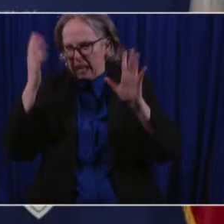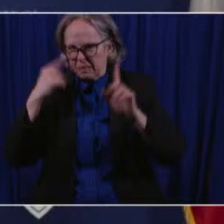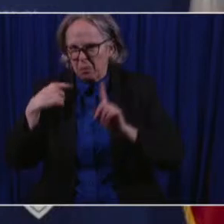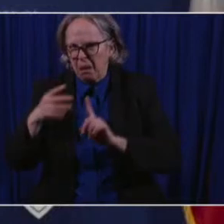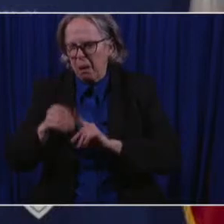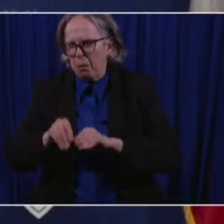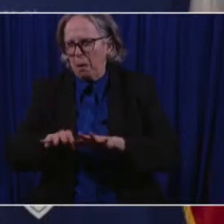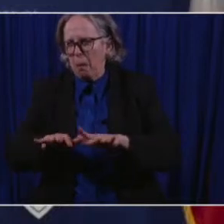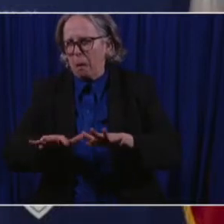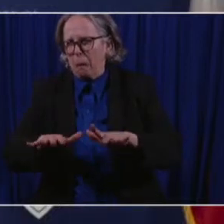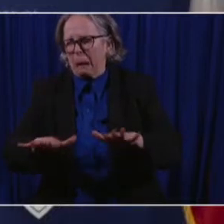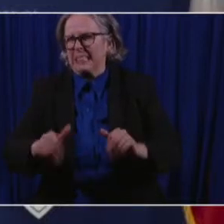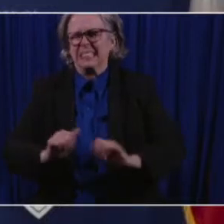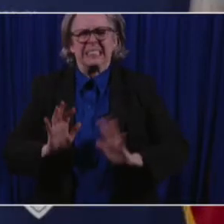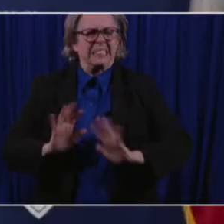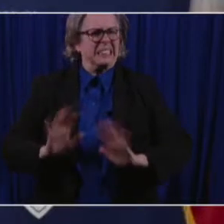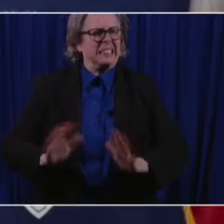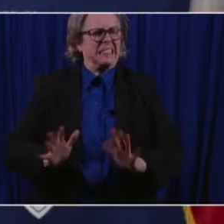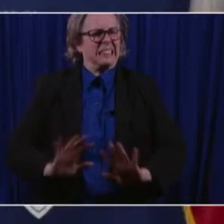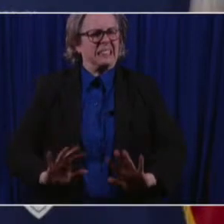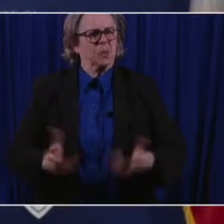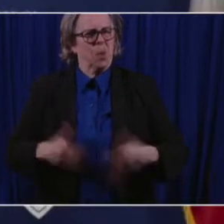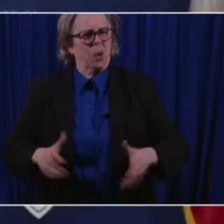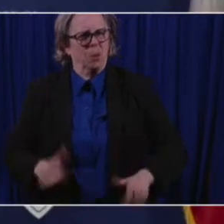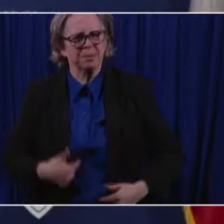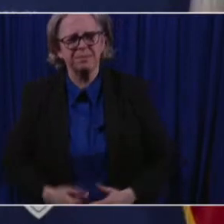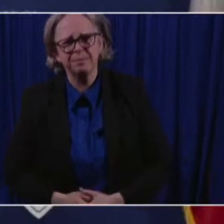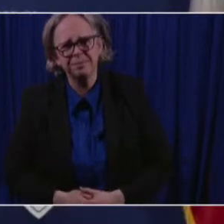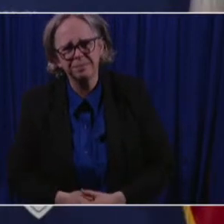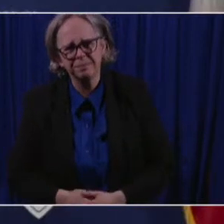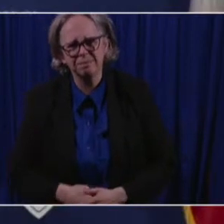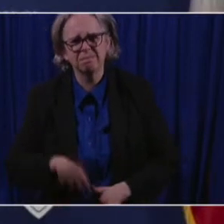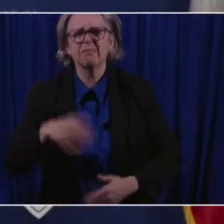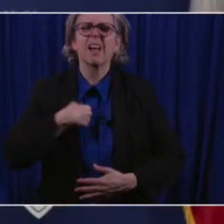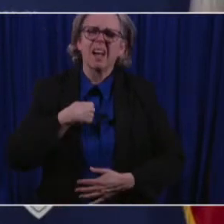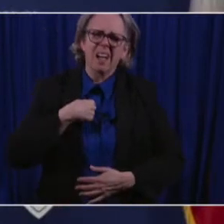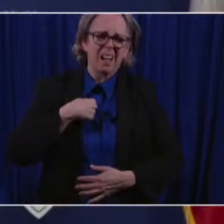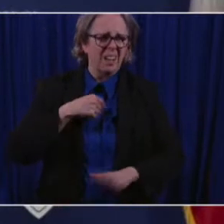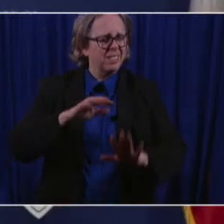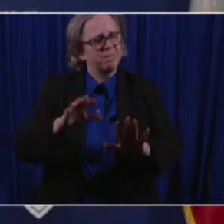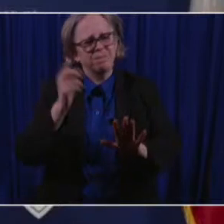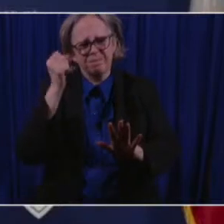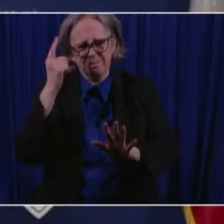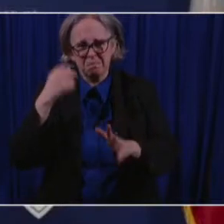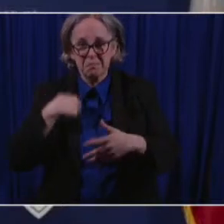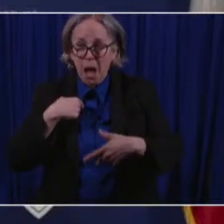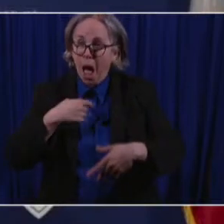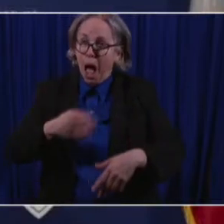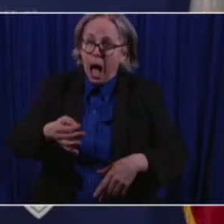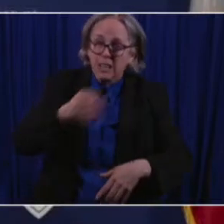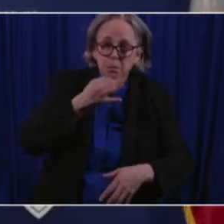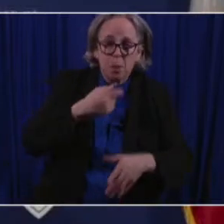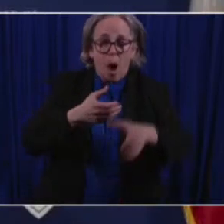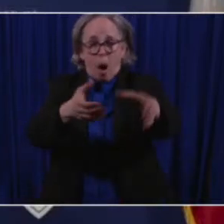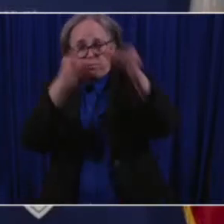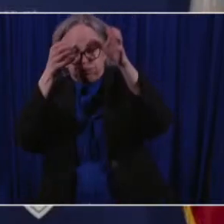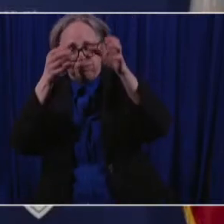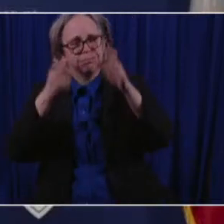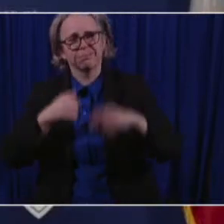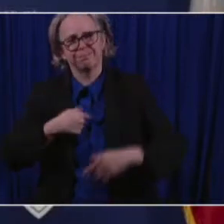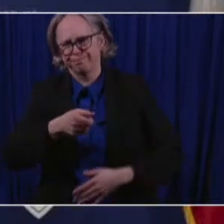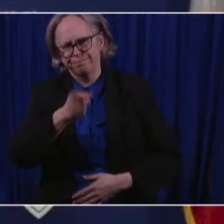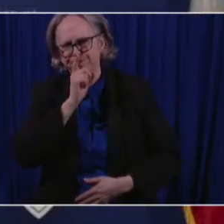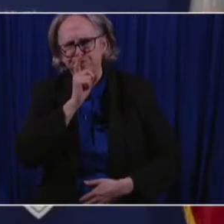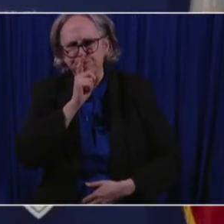Look, I'm not an epidemiologist. I certainly talk to a lot of them, but